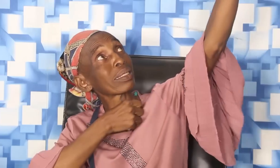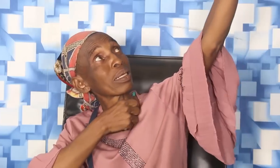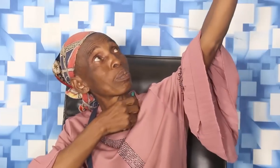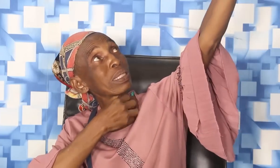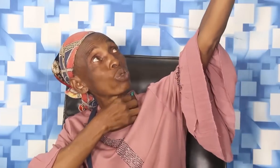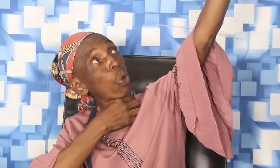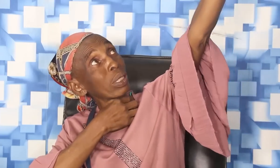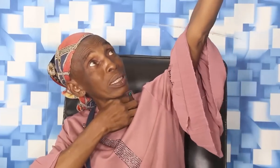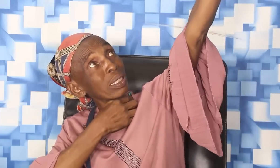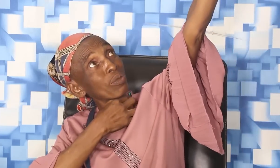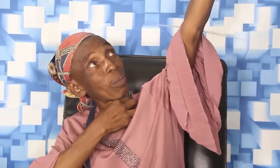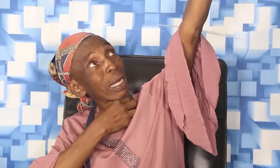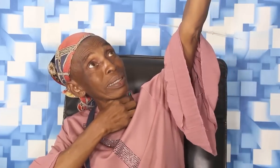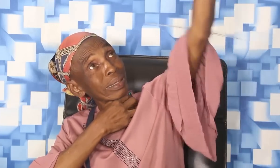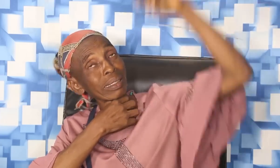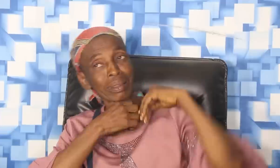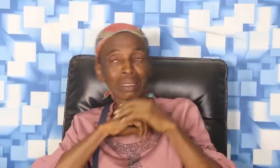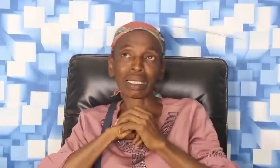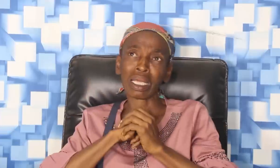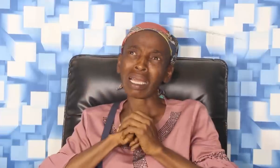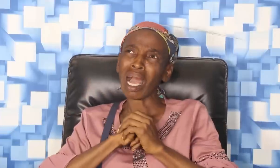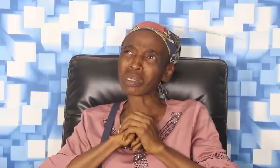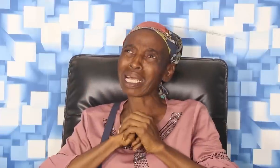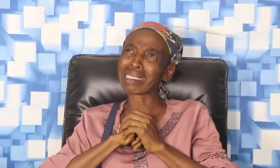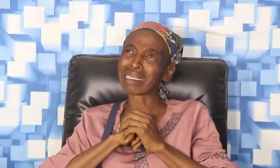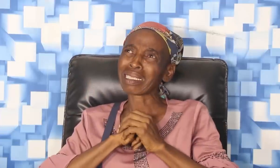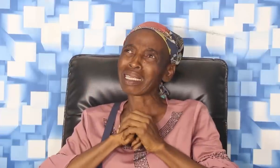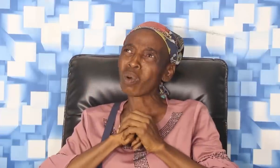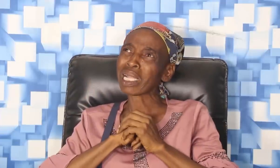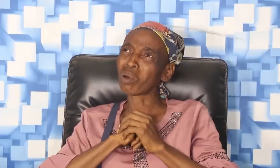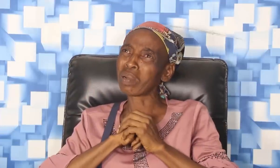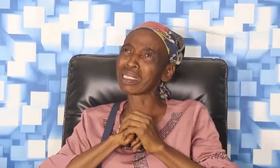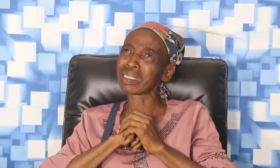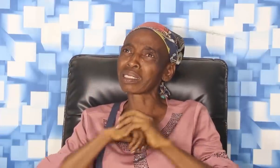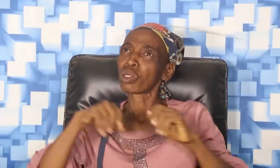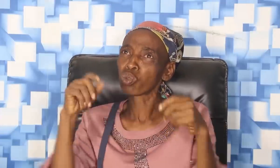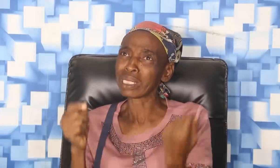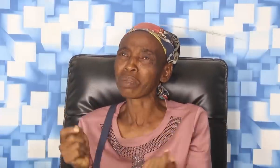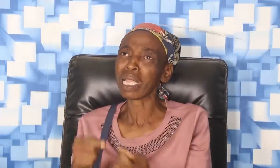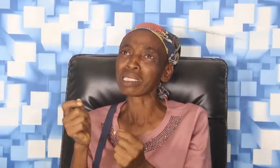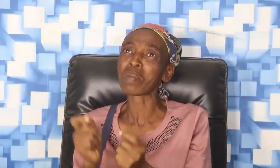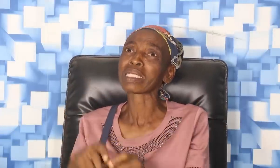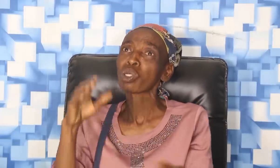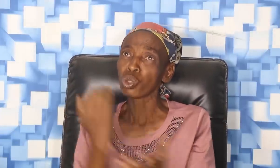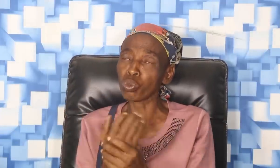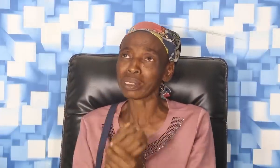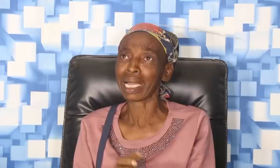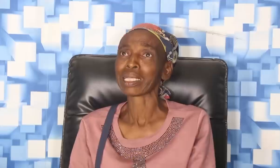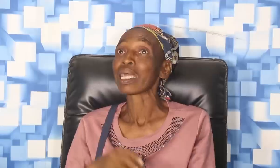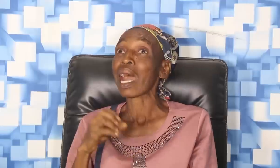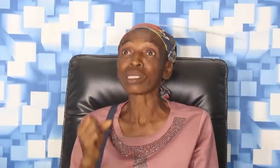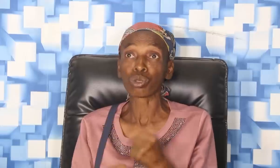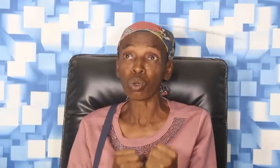the pigeonhole from my ceiling. I was like, what kind of bird is this? Today, me and this bird. You